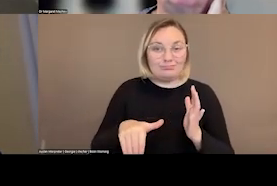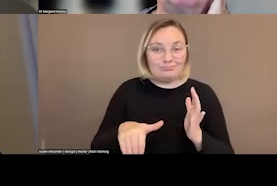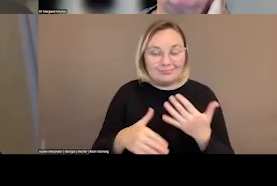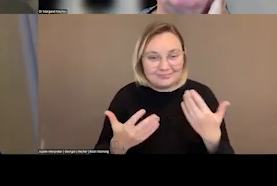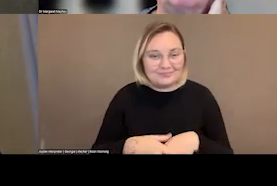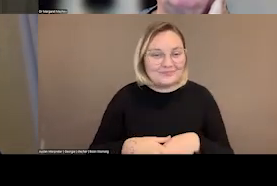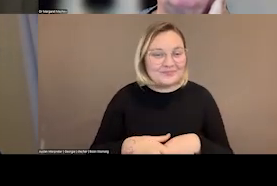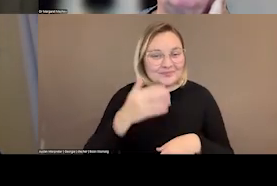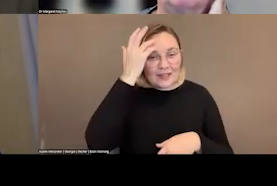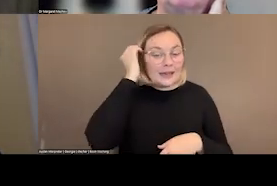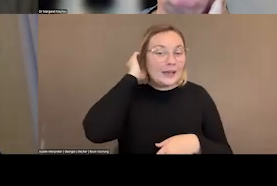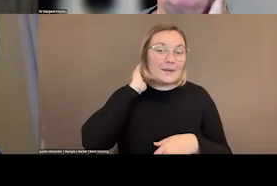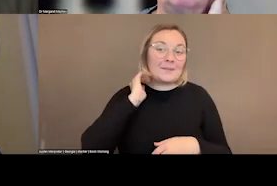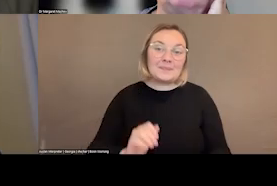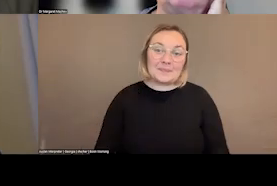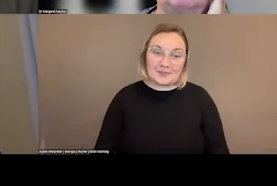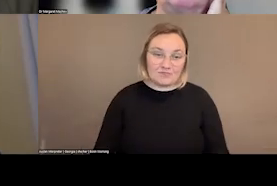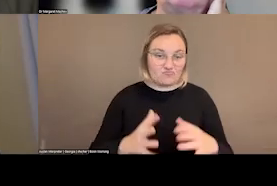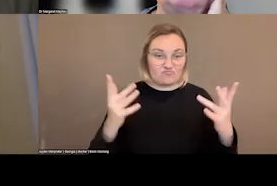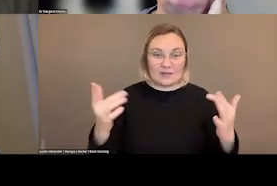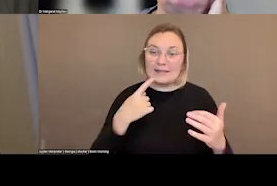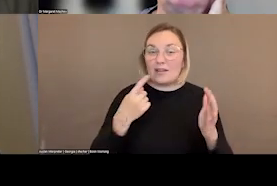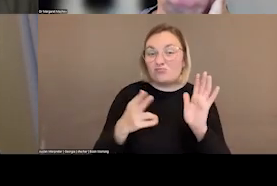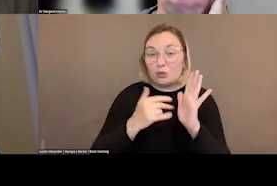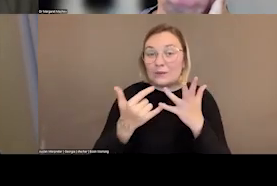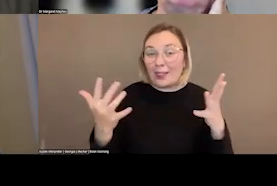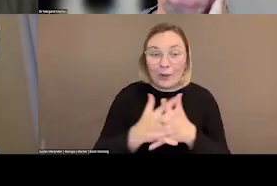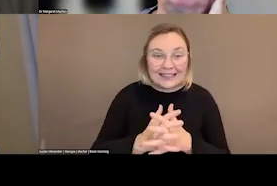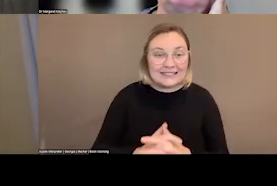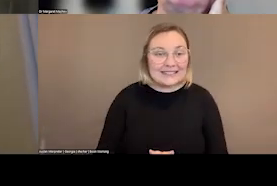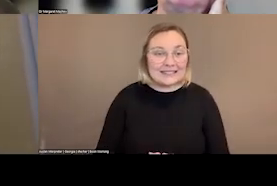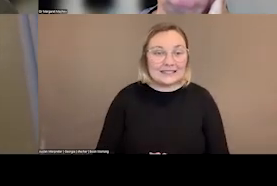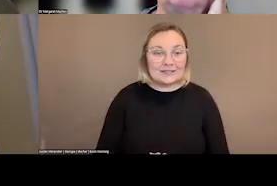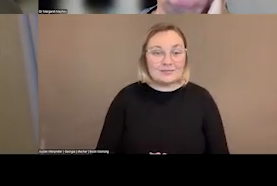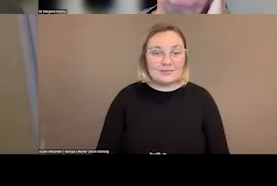go. Let's say New South Wales and